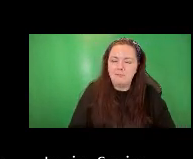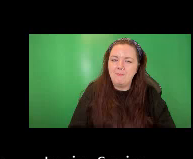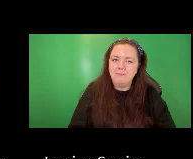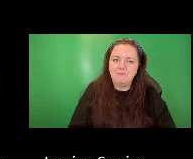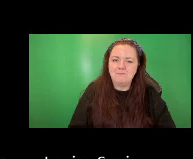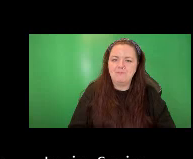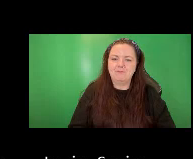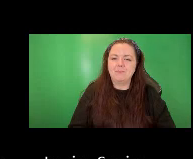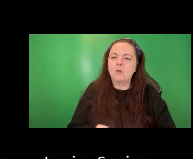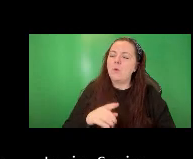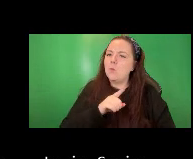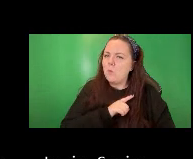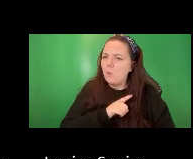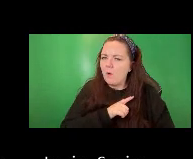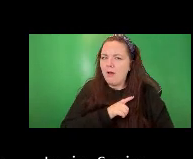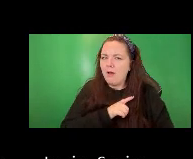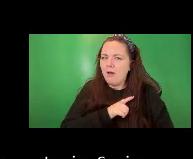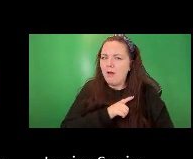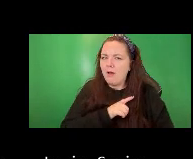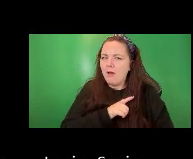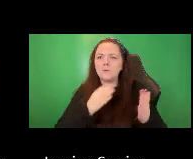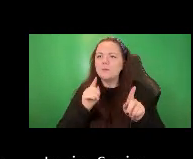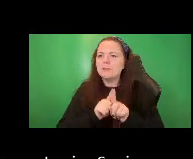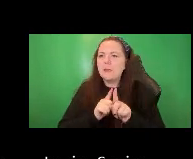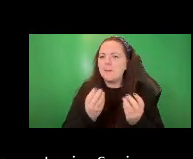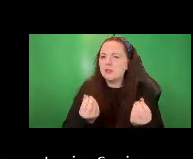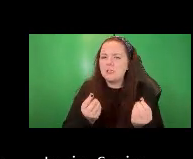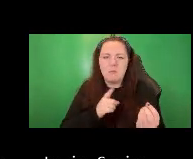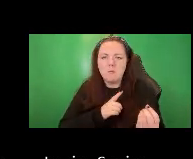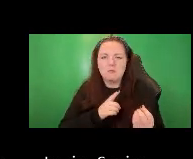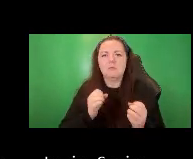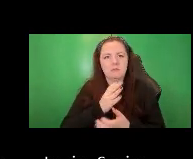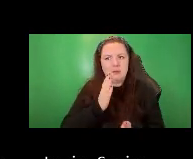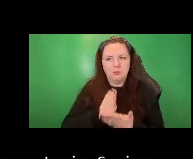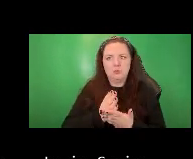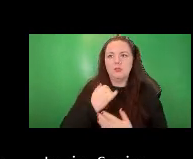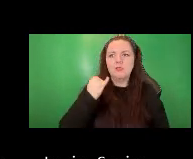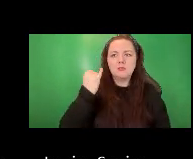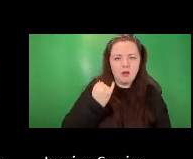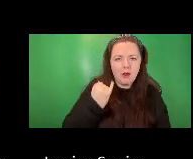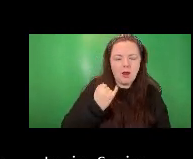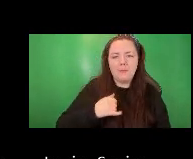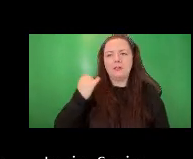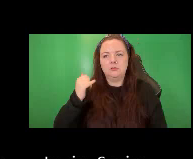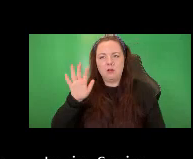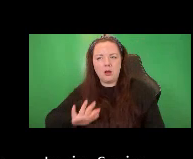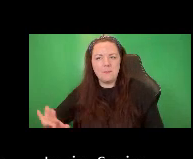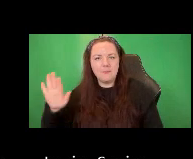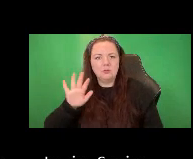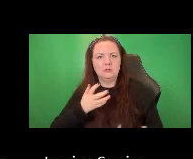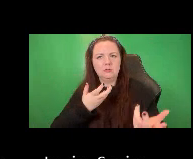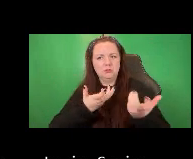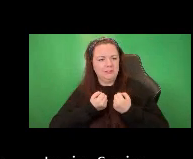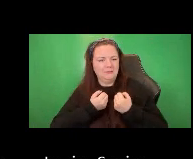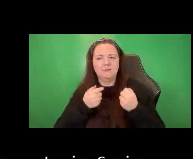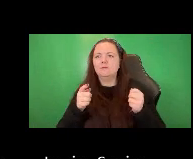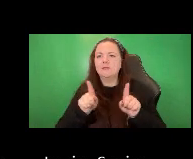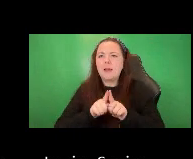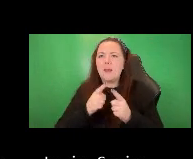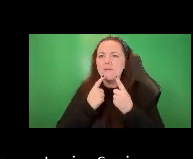to ensure that that the public in Derbyshire gets the same messages as those in